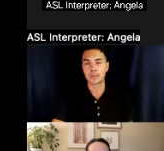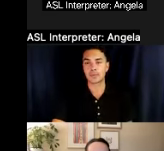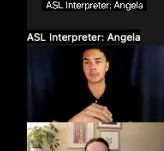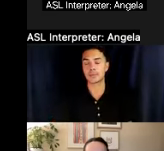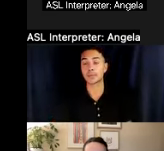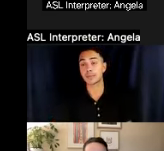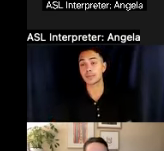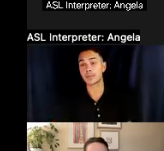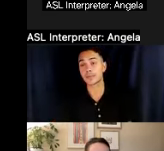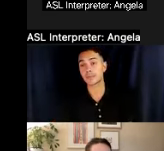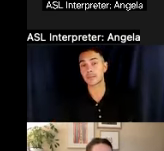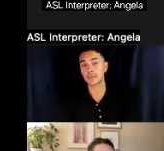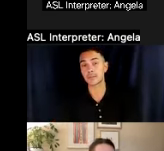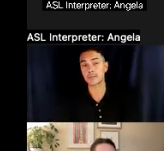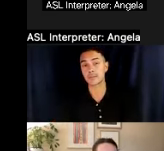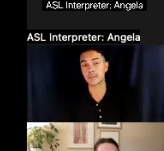Okay.